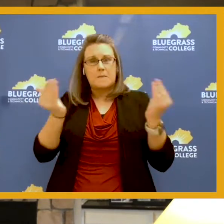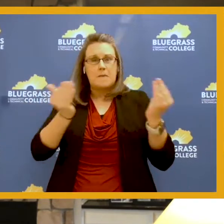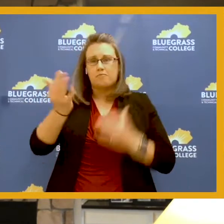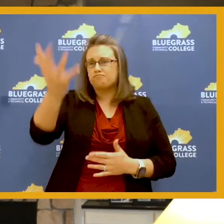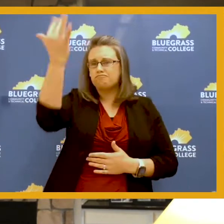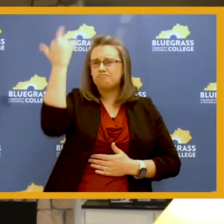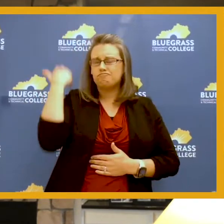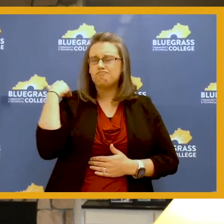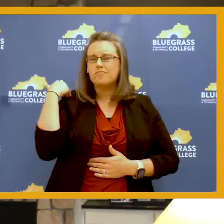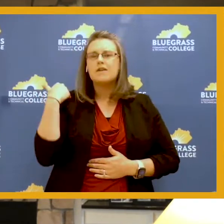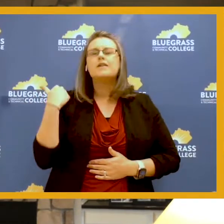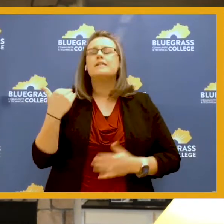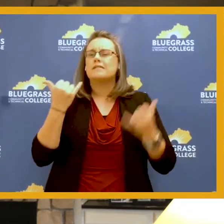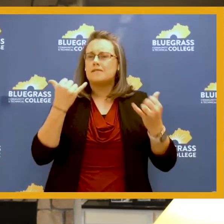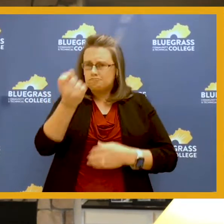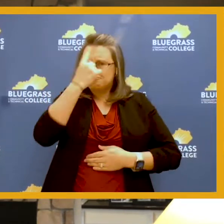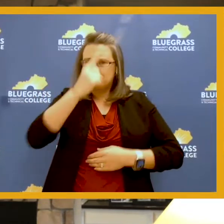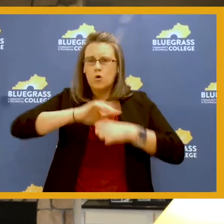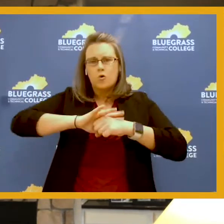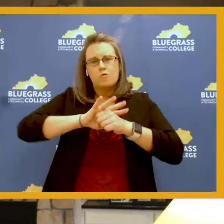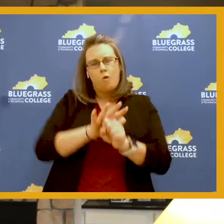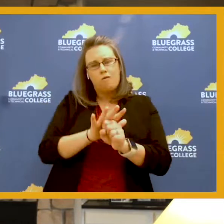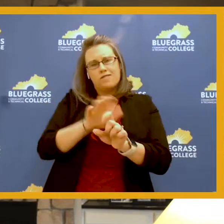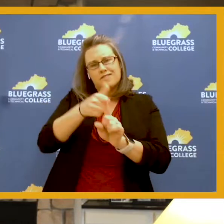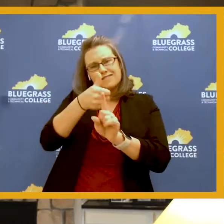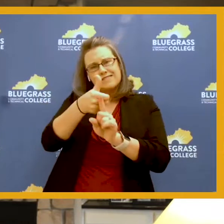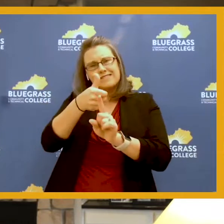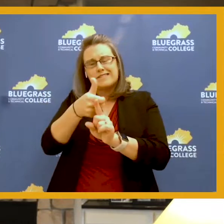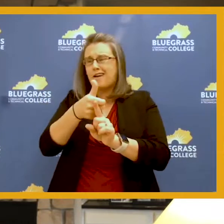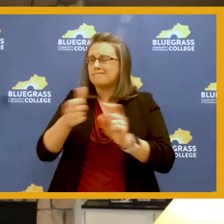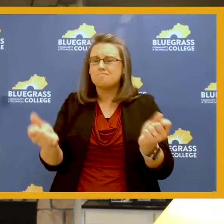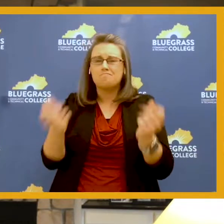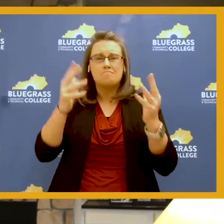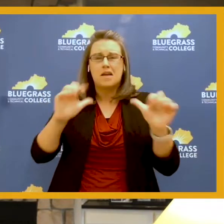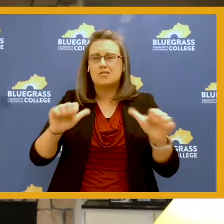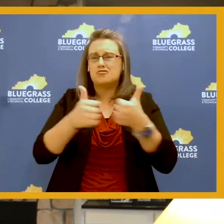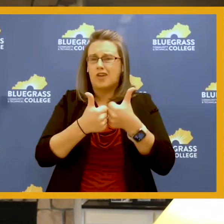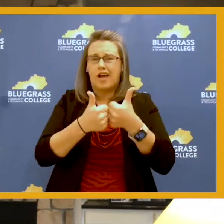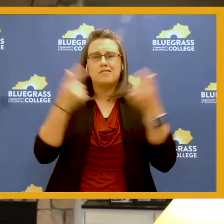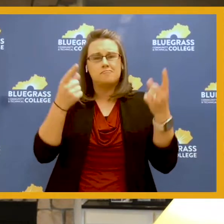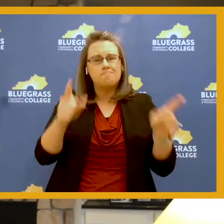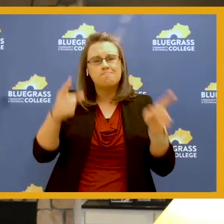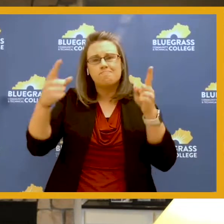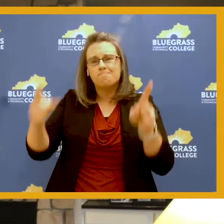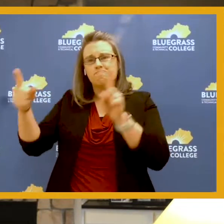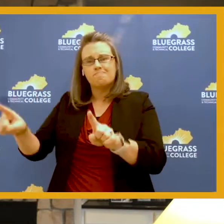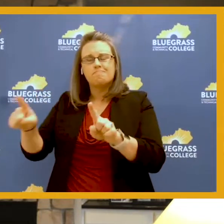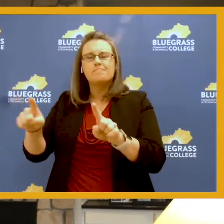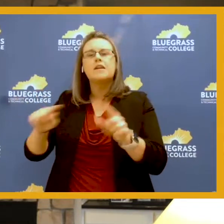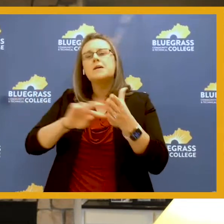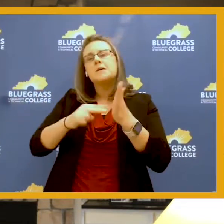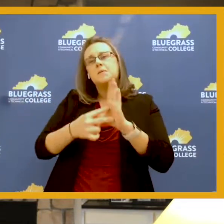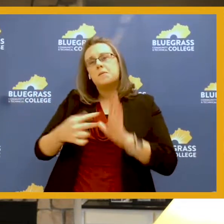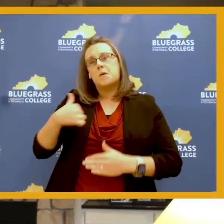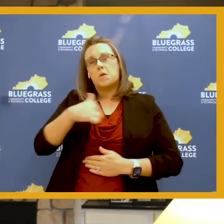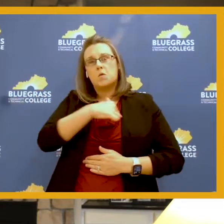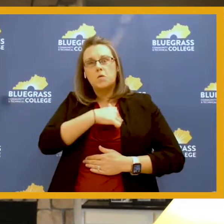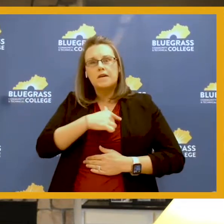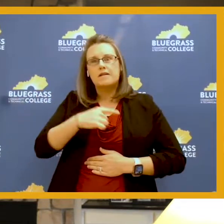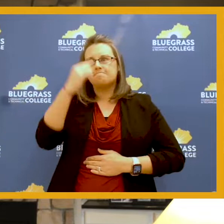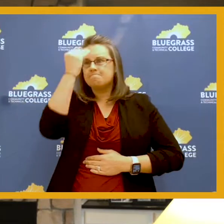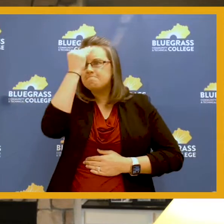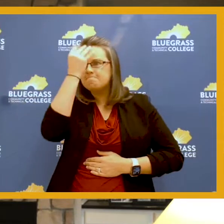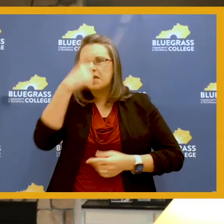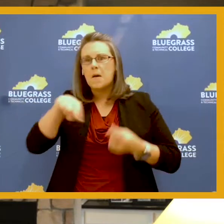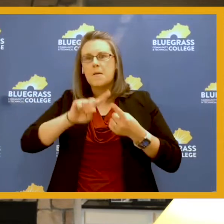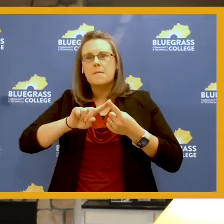ever? Now, among the many challenges that COVID-19 has brought us is that it's making us reconsider the